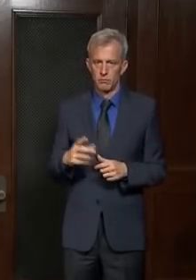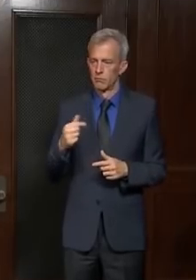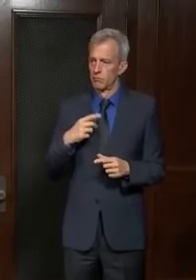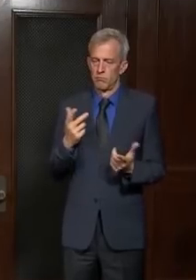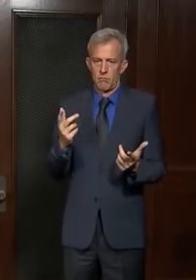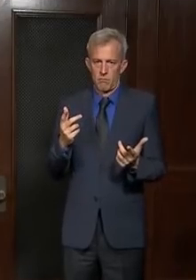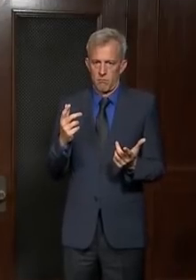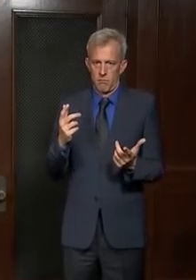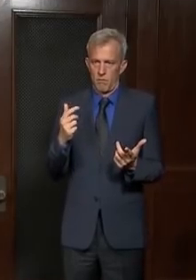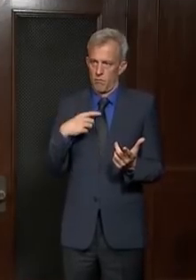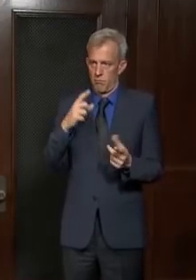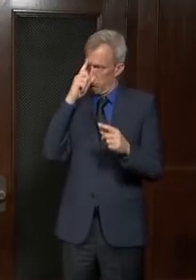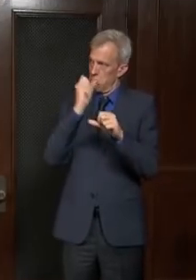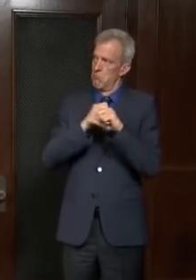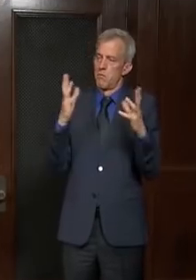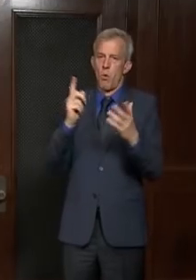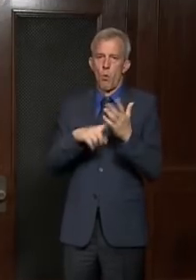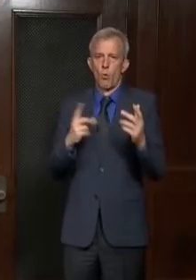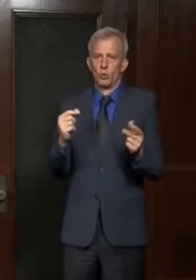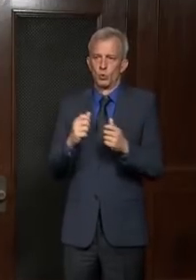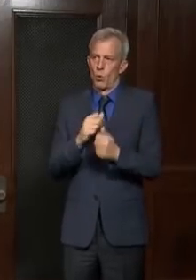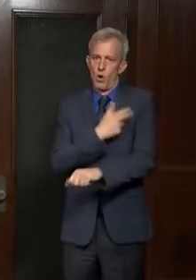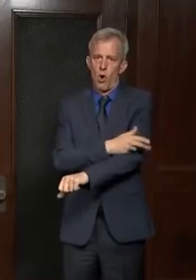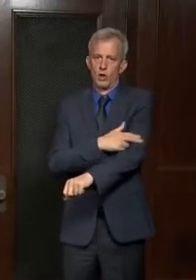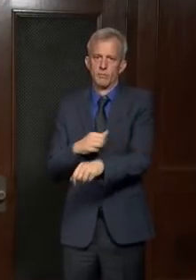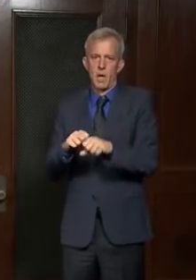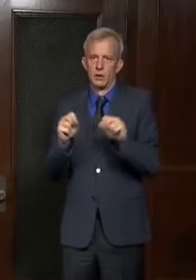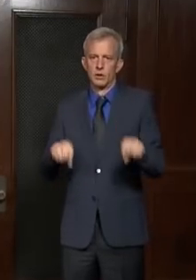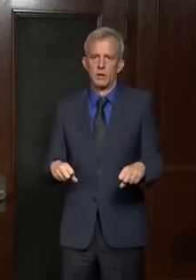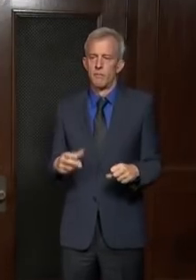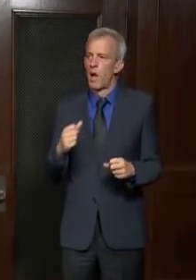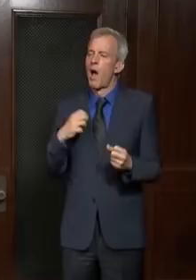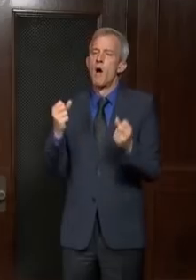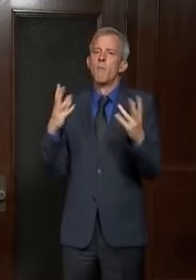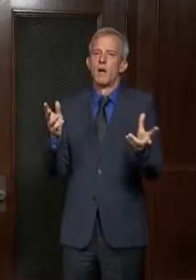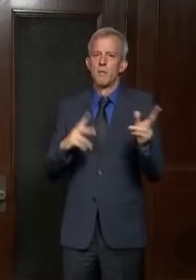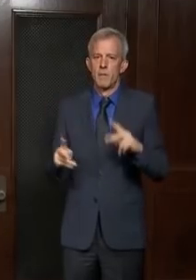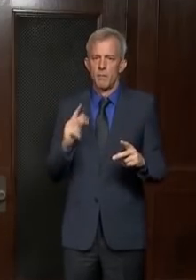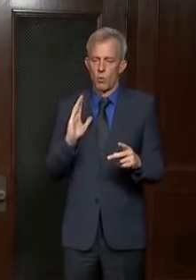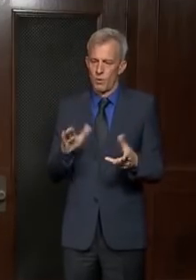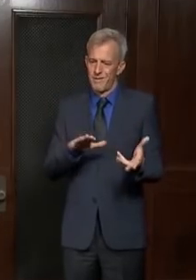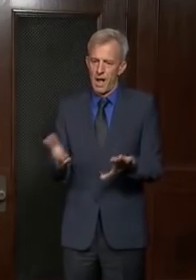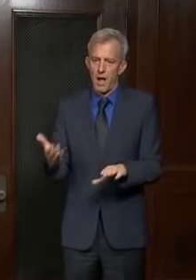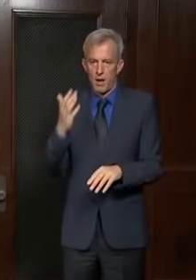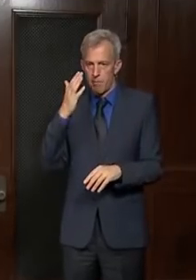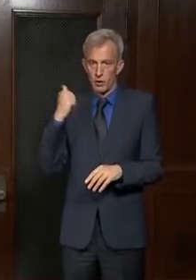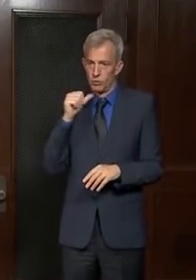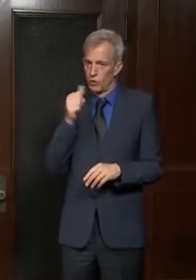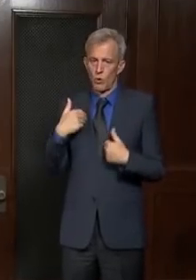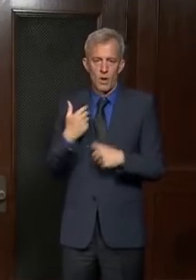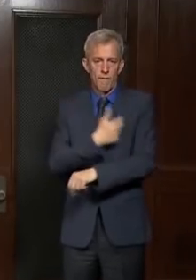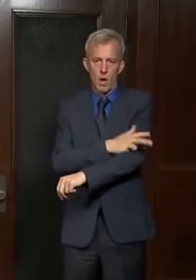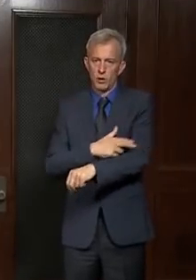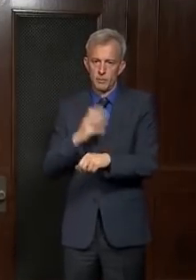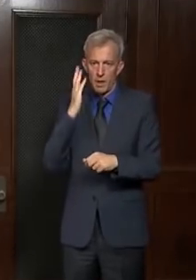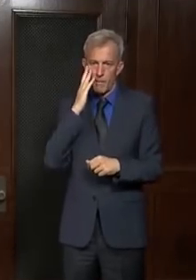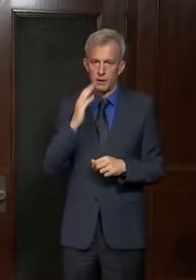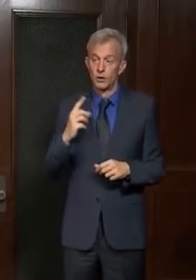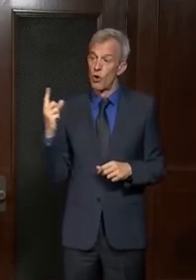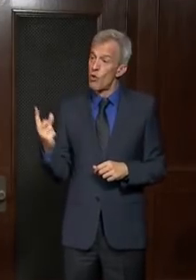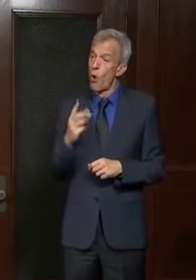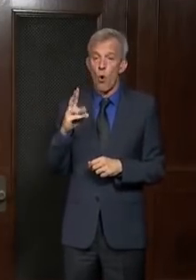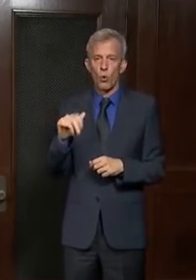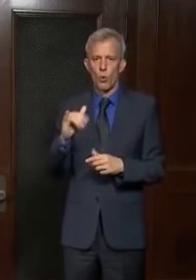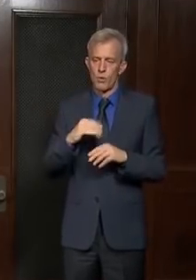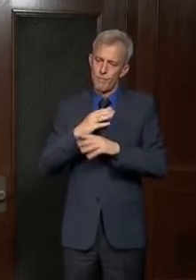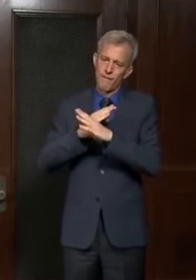die because we wouldn't have enough beds. So it underscores the importance of why we double down on what we're doing. So the only way to stop that from